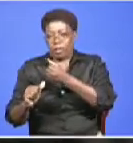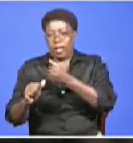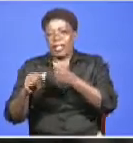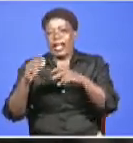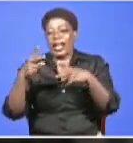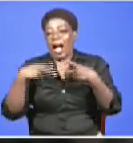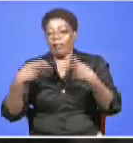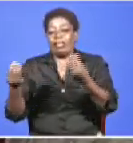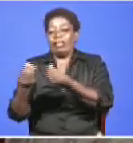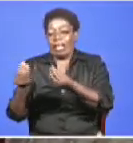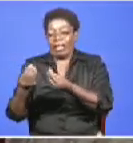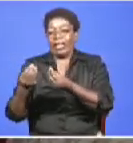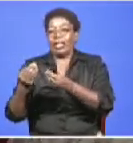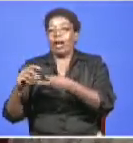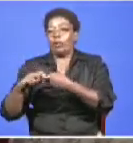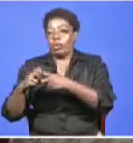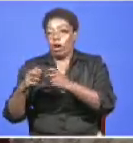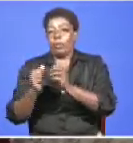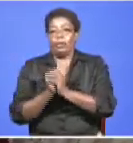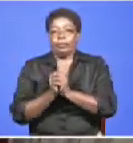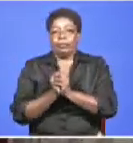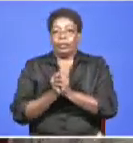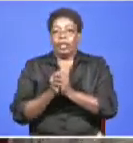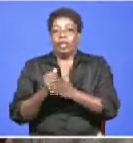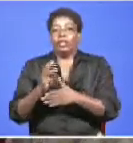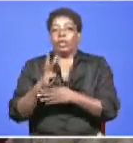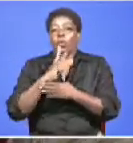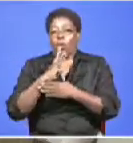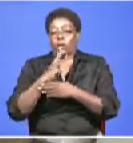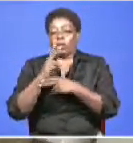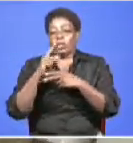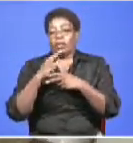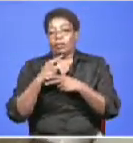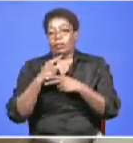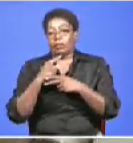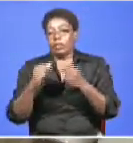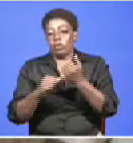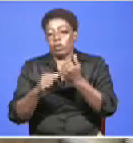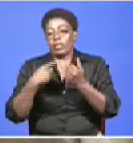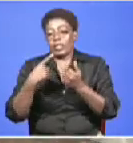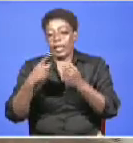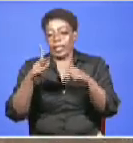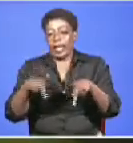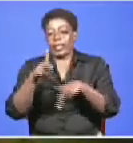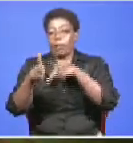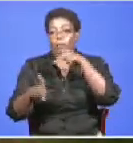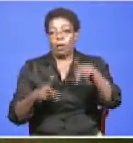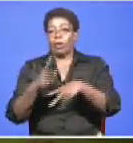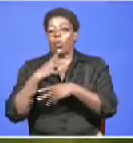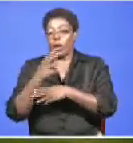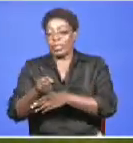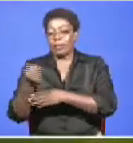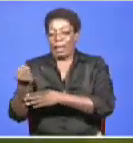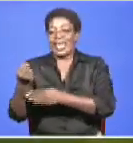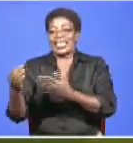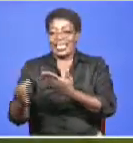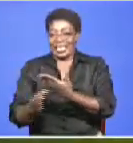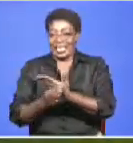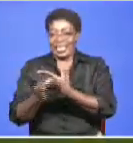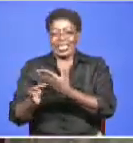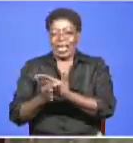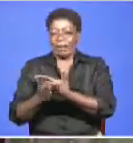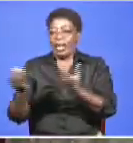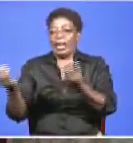has no problems. Water and sewage officials assuring residents that the public water supply system is safe and not impacted by